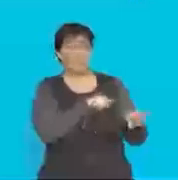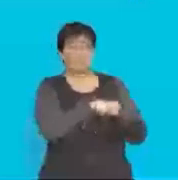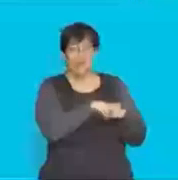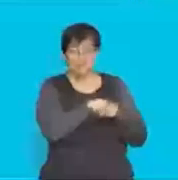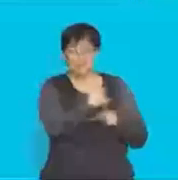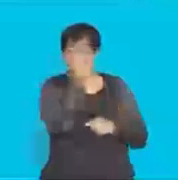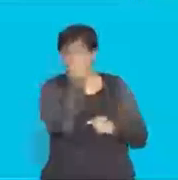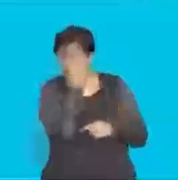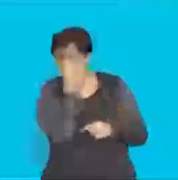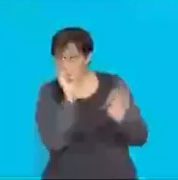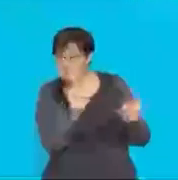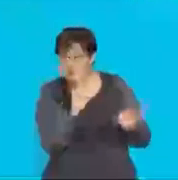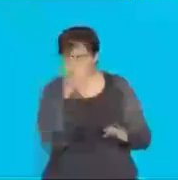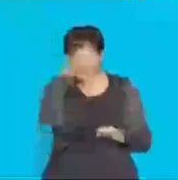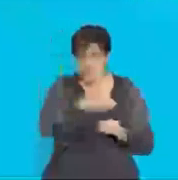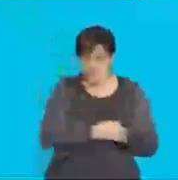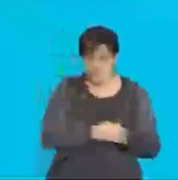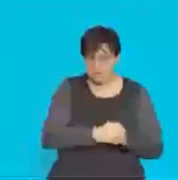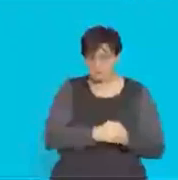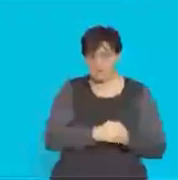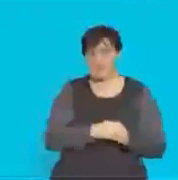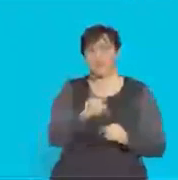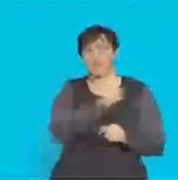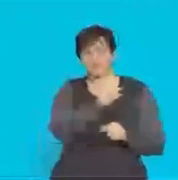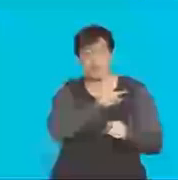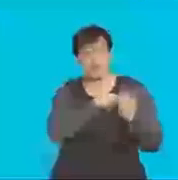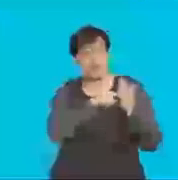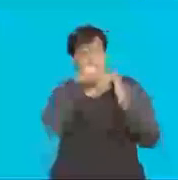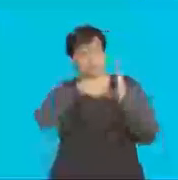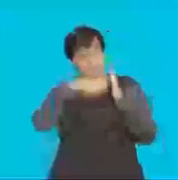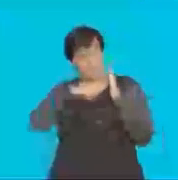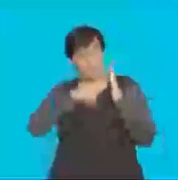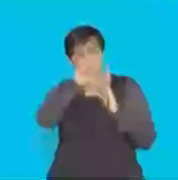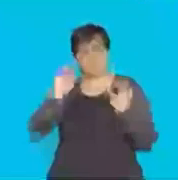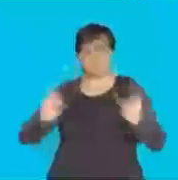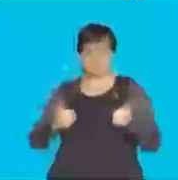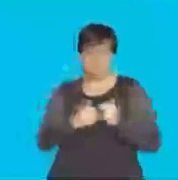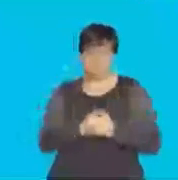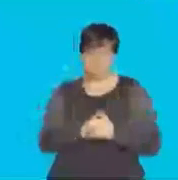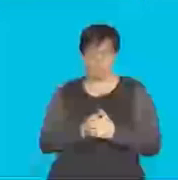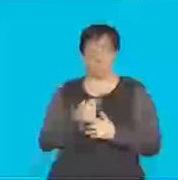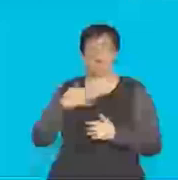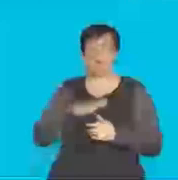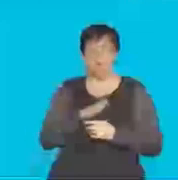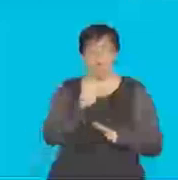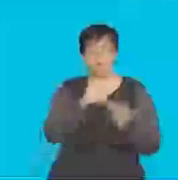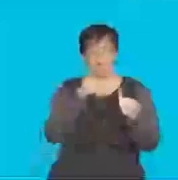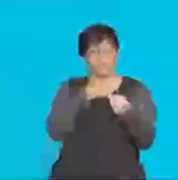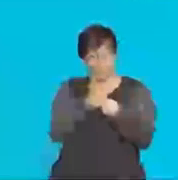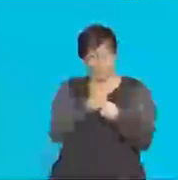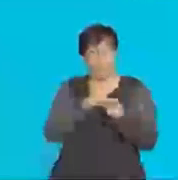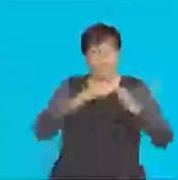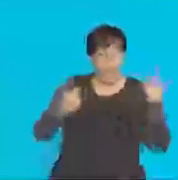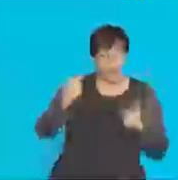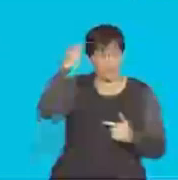your understanding of the concepts, and simply read through the questions well. I'm going to do that, and I want you to follow my method